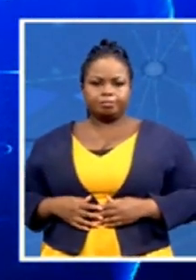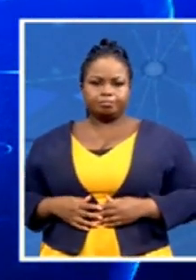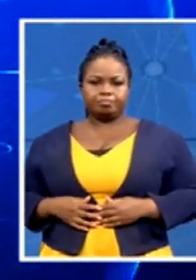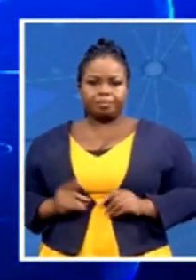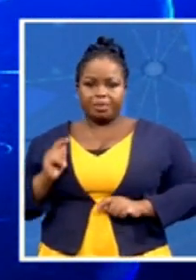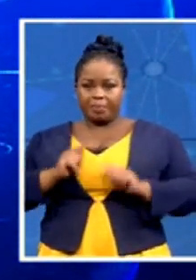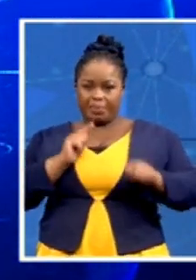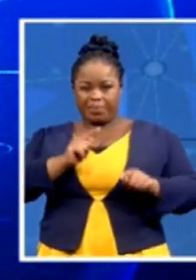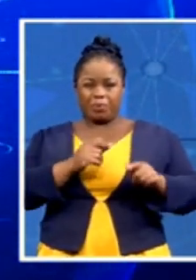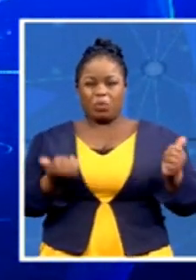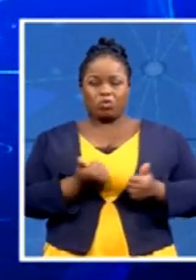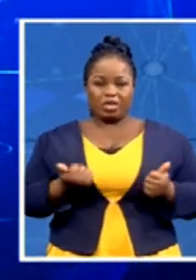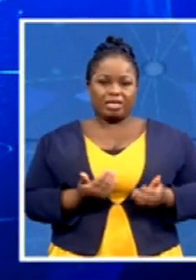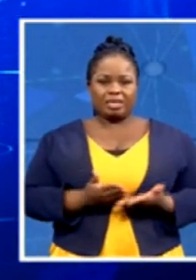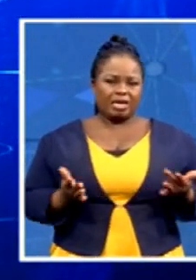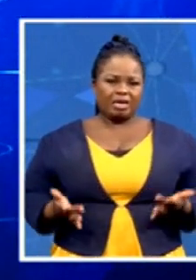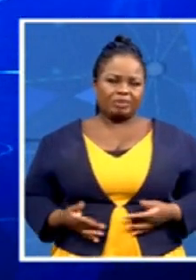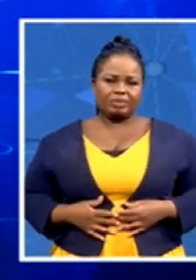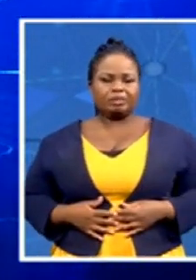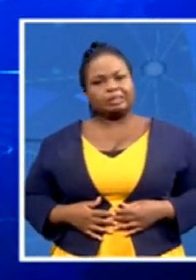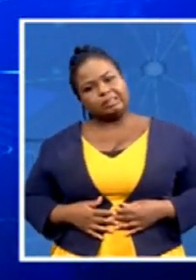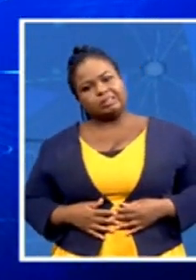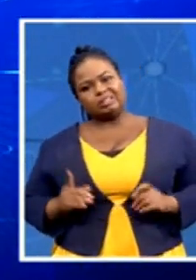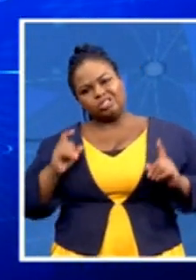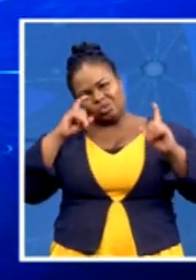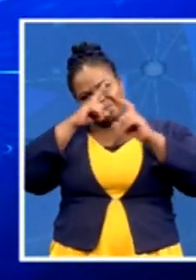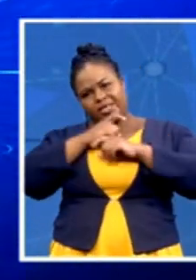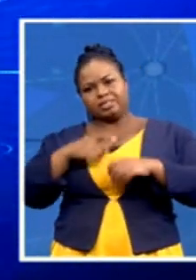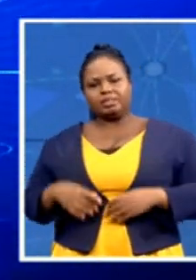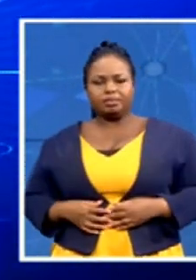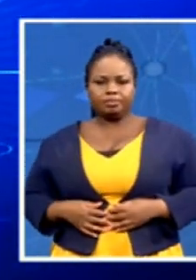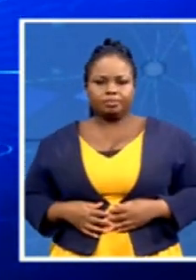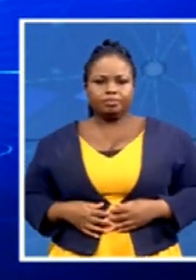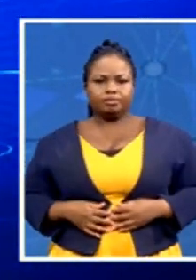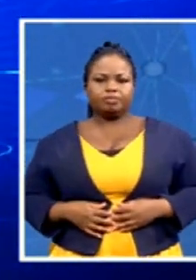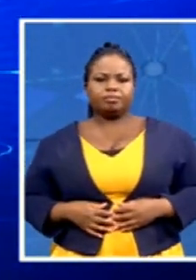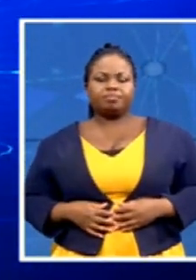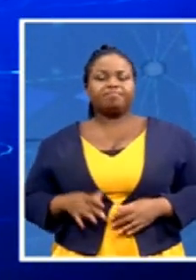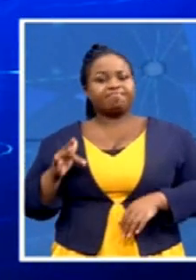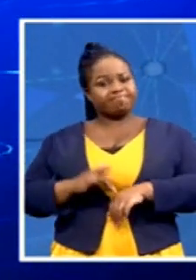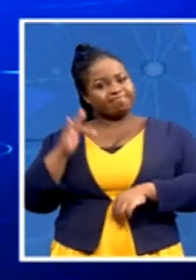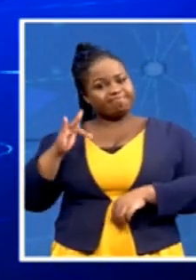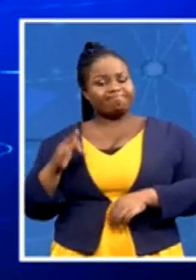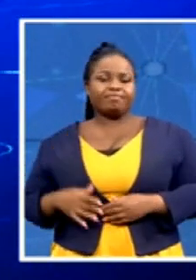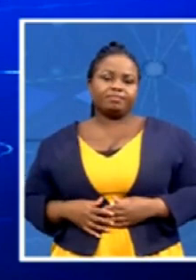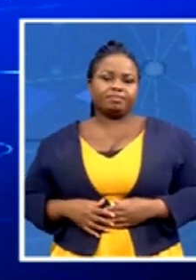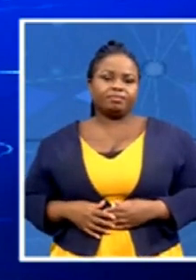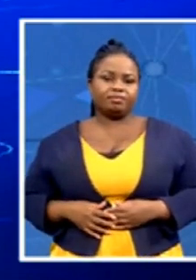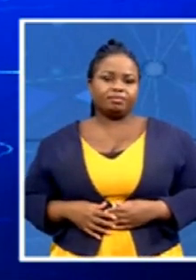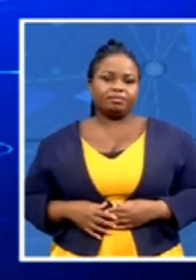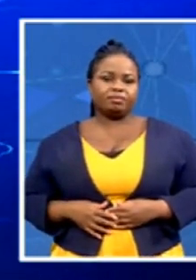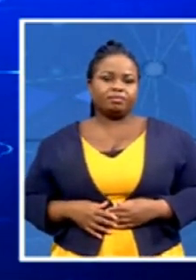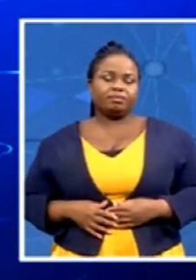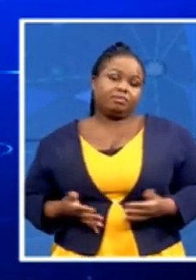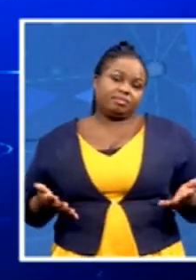very complicated and very sensitive. So yeah, I just want to